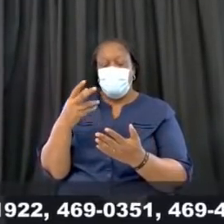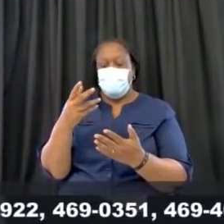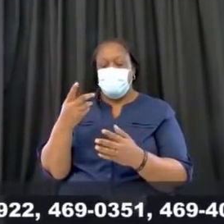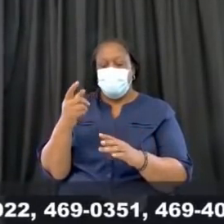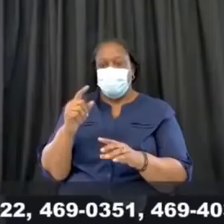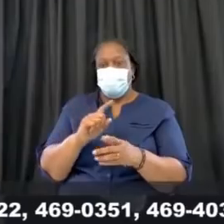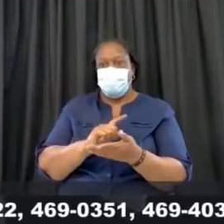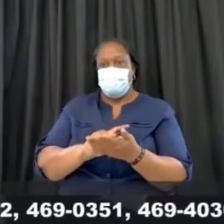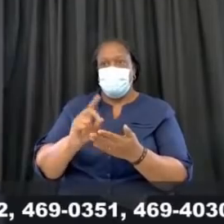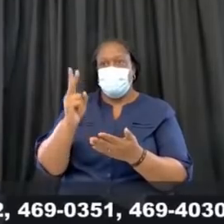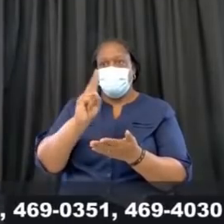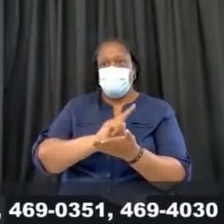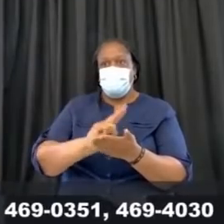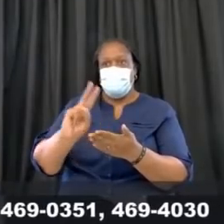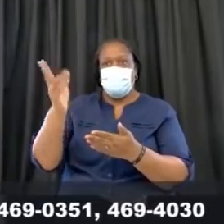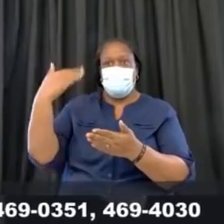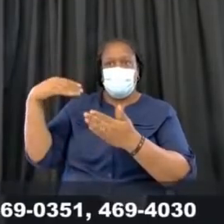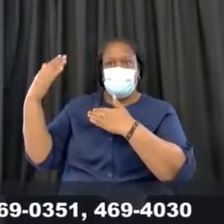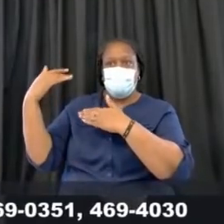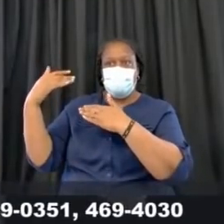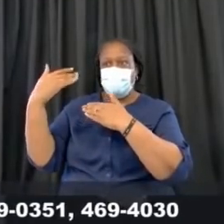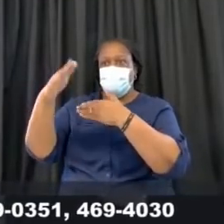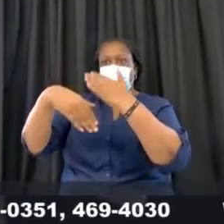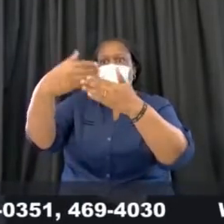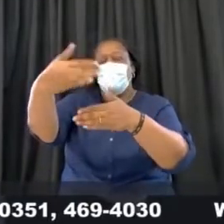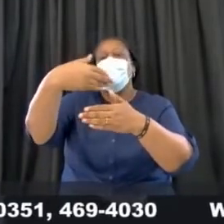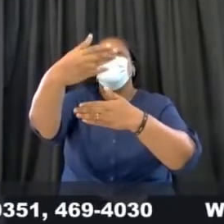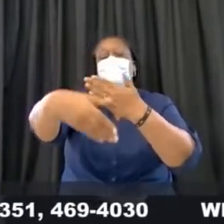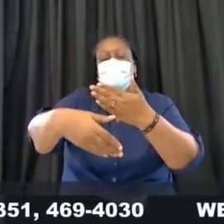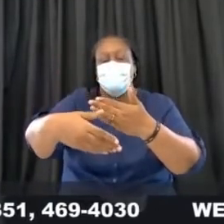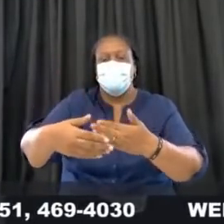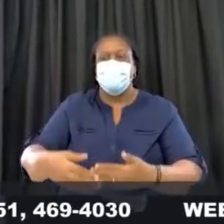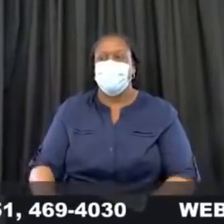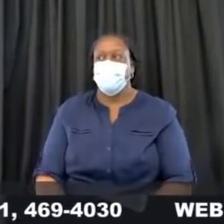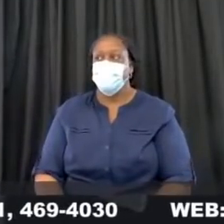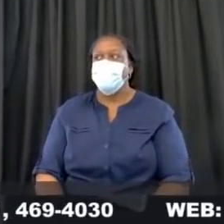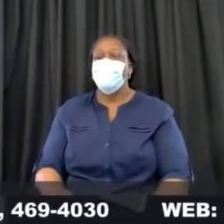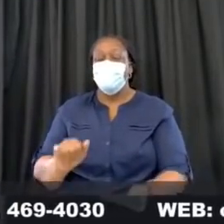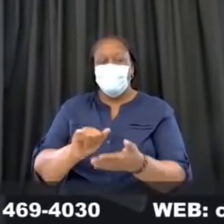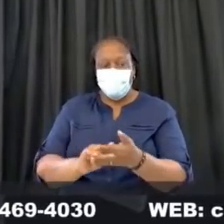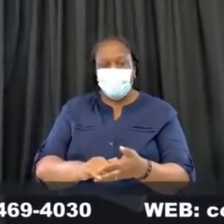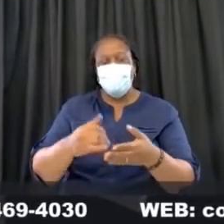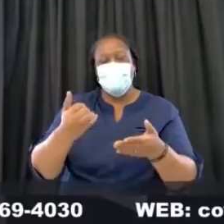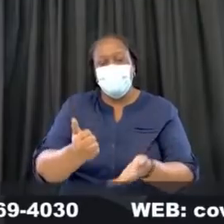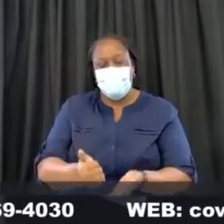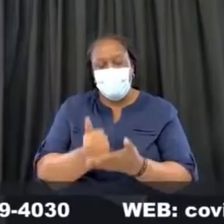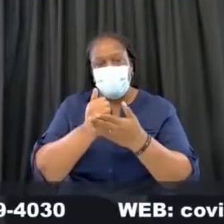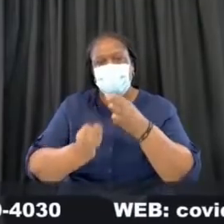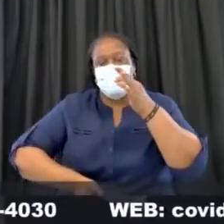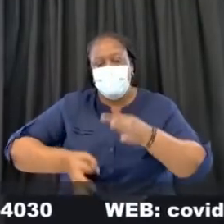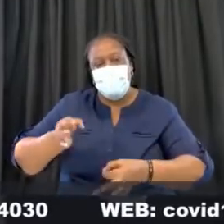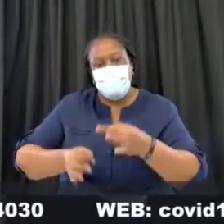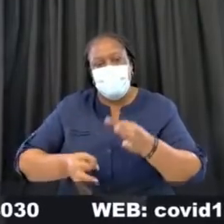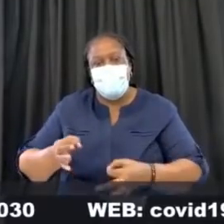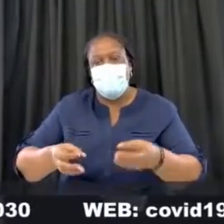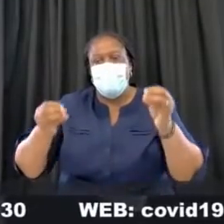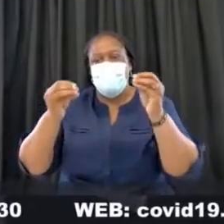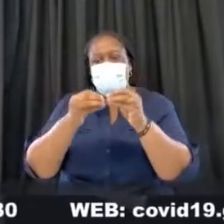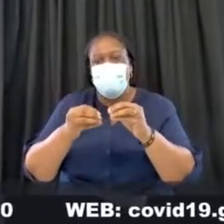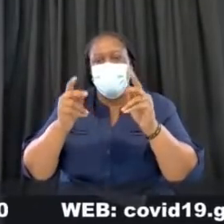in St. Kitts and Nevis. So that is part of our contingency plan to deal with any overwhelming situation. Thank